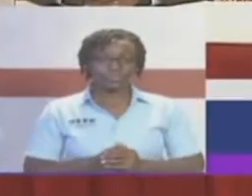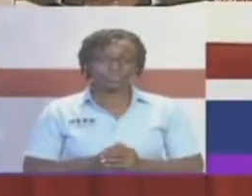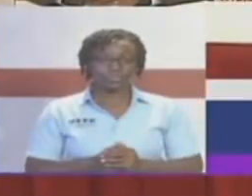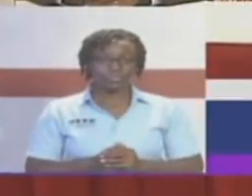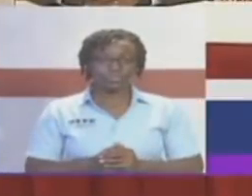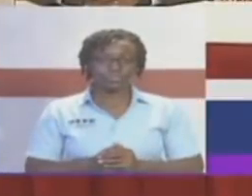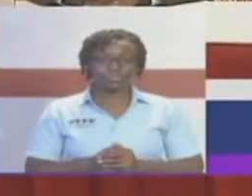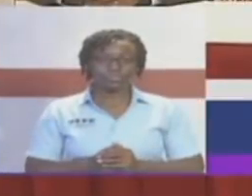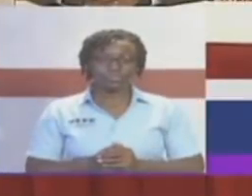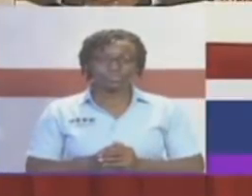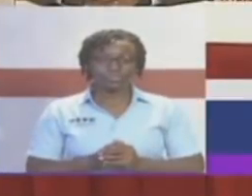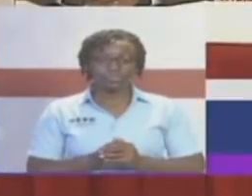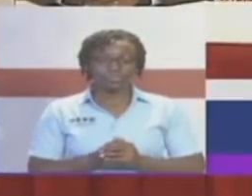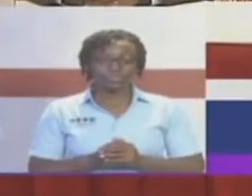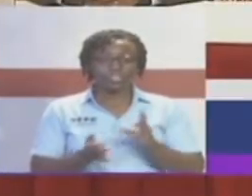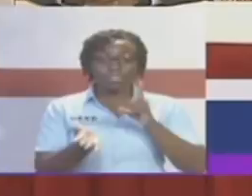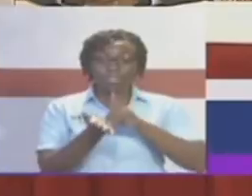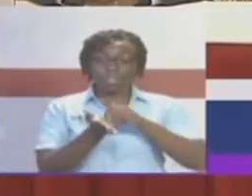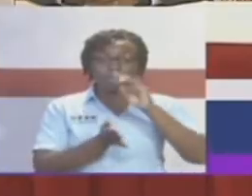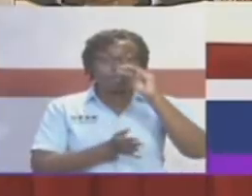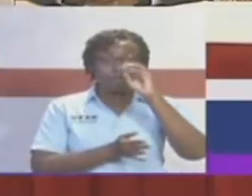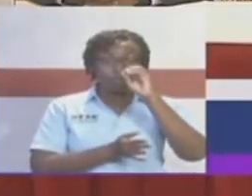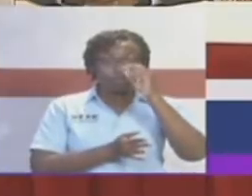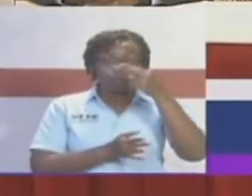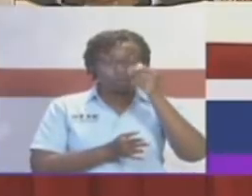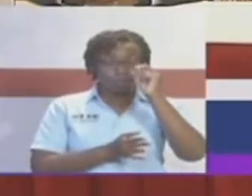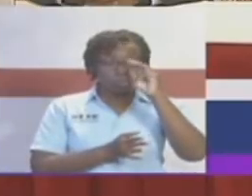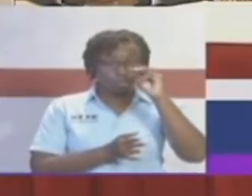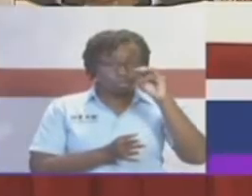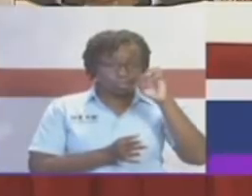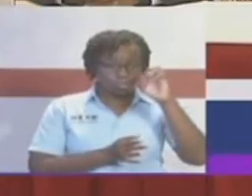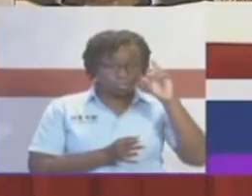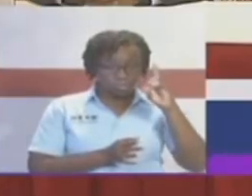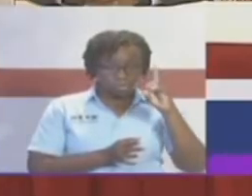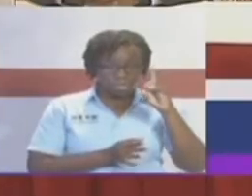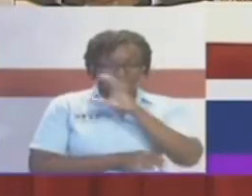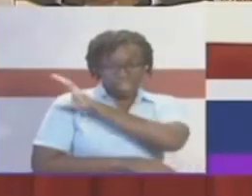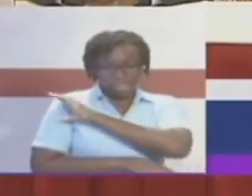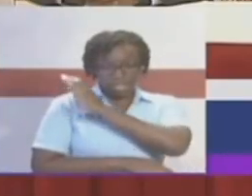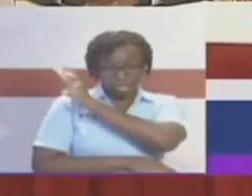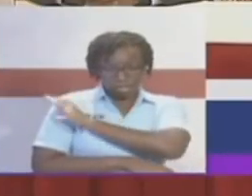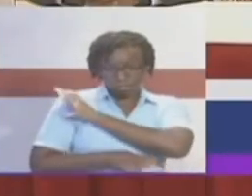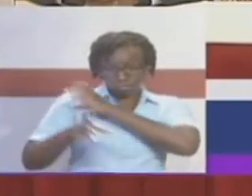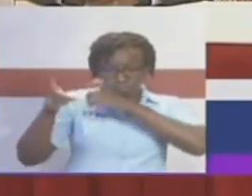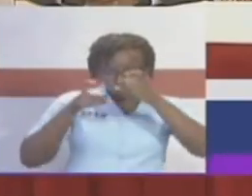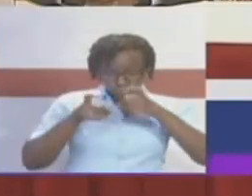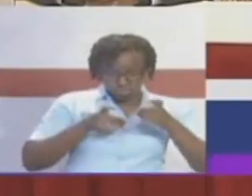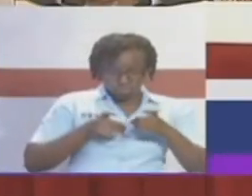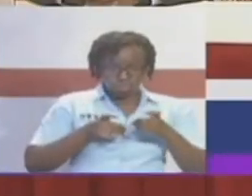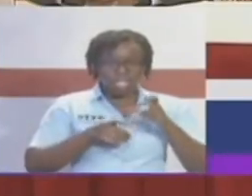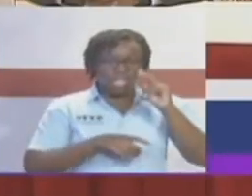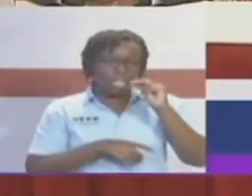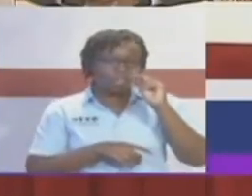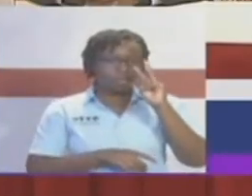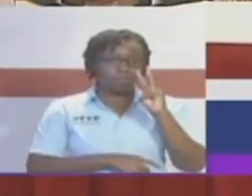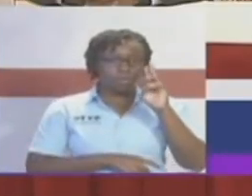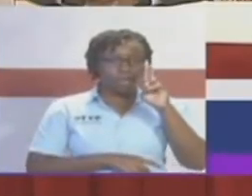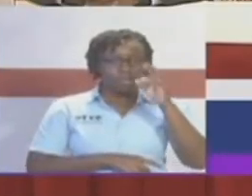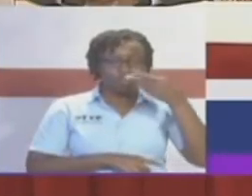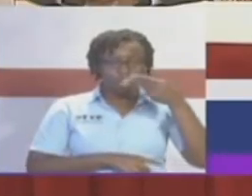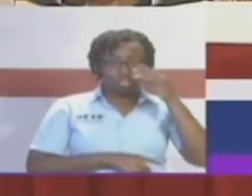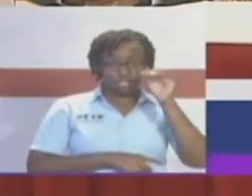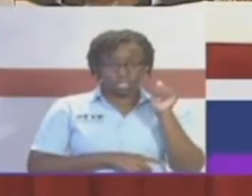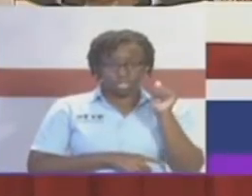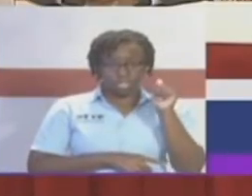Health, Dr. Emil Mohammed, Clinical Coordinator of the NWRHA COVID-19 Parallel